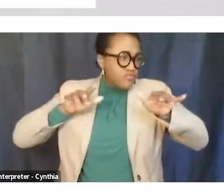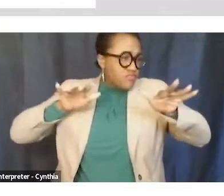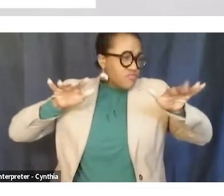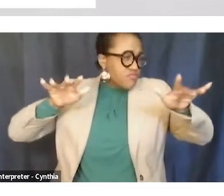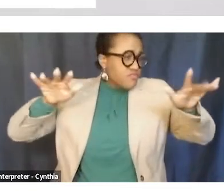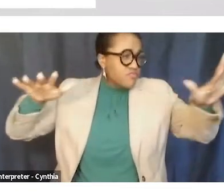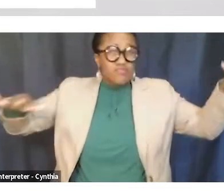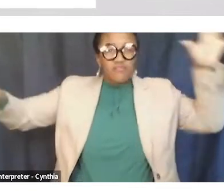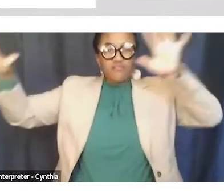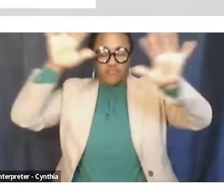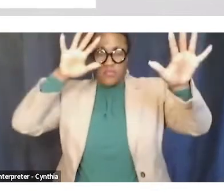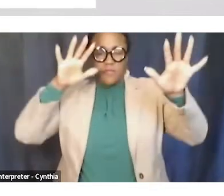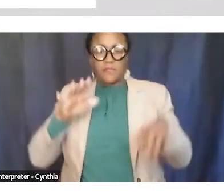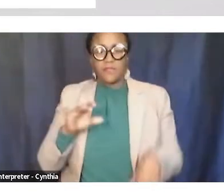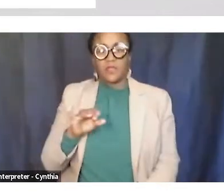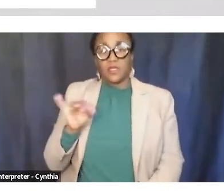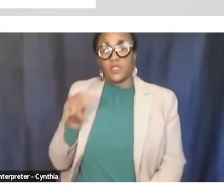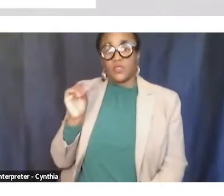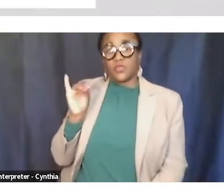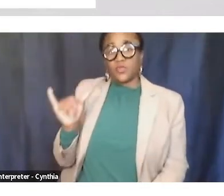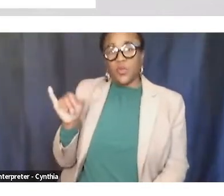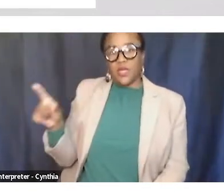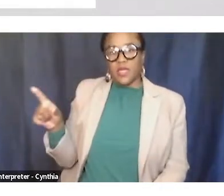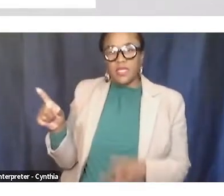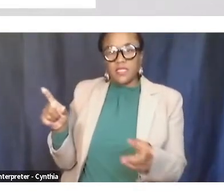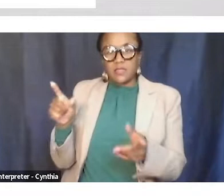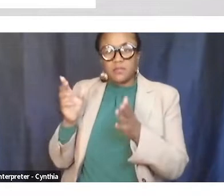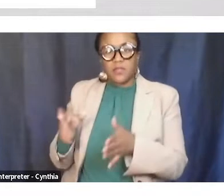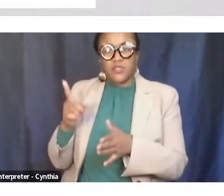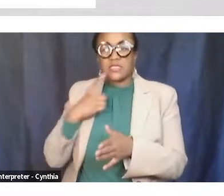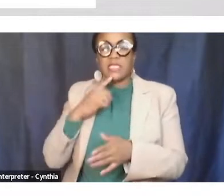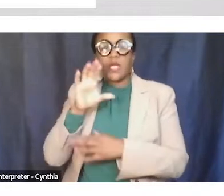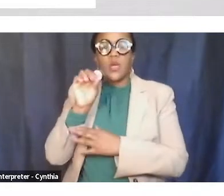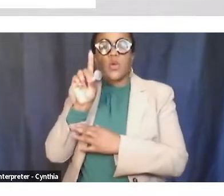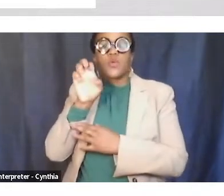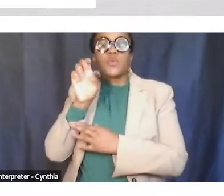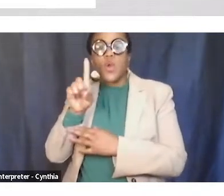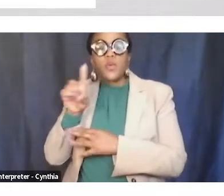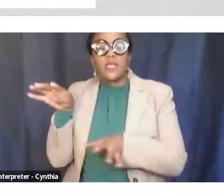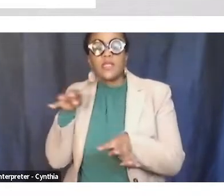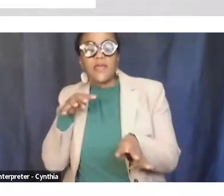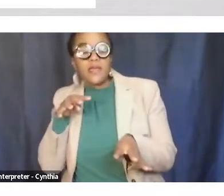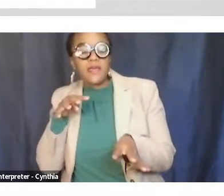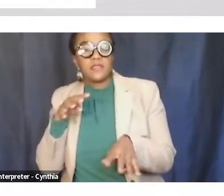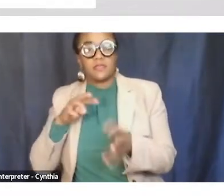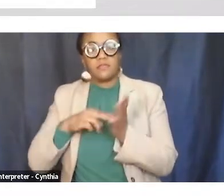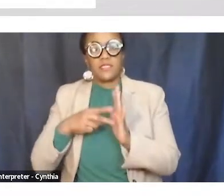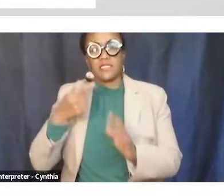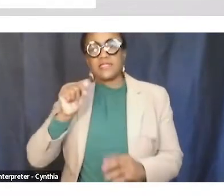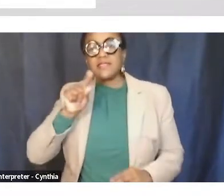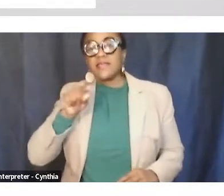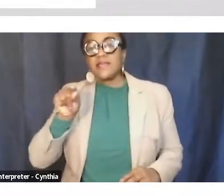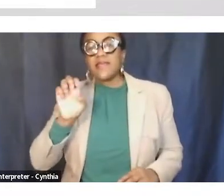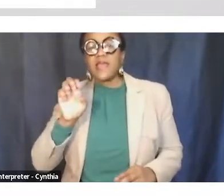Dr. Joy Buolamwini coined a term called the coded gaze, which she defines as the